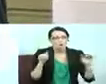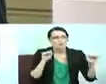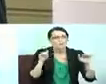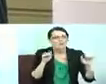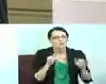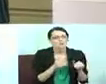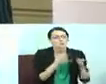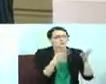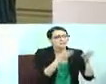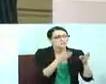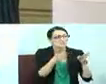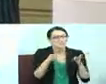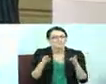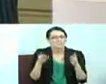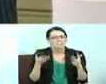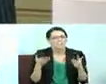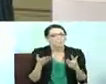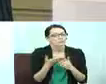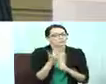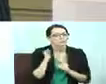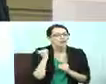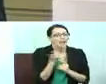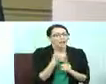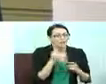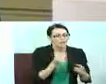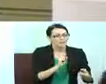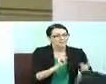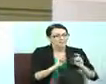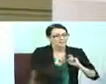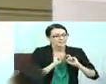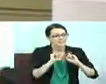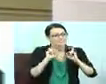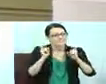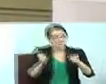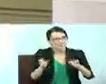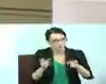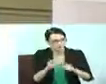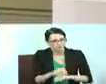you, each one of us, through our gifts, are